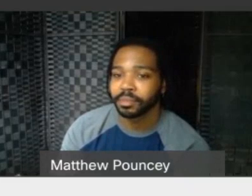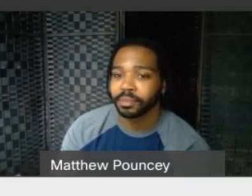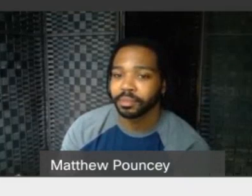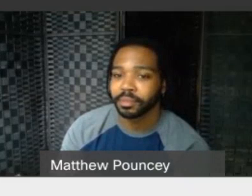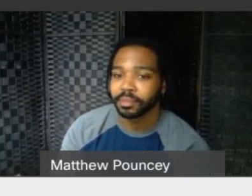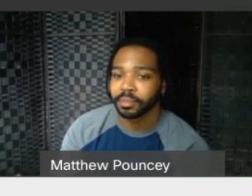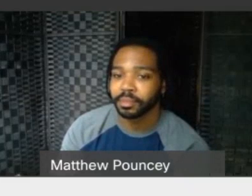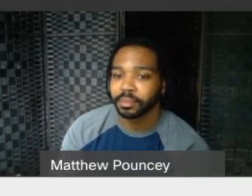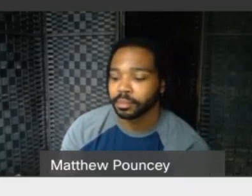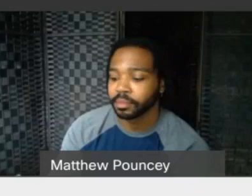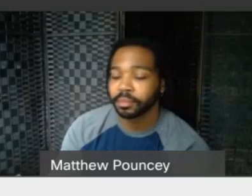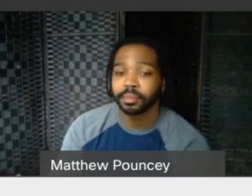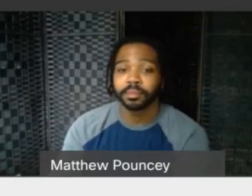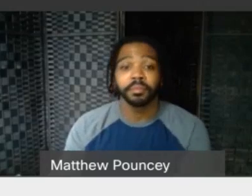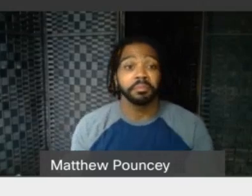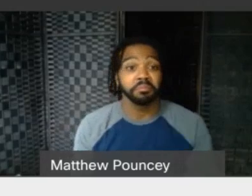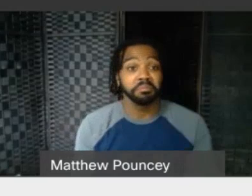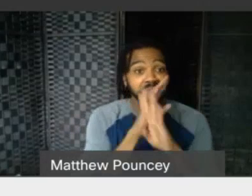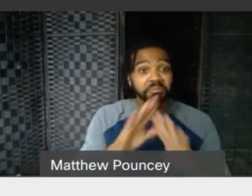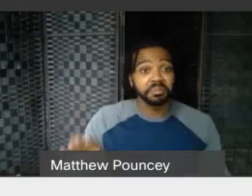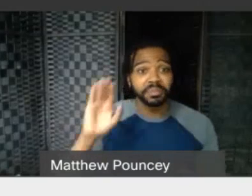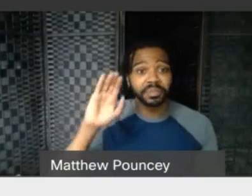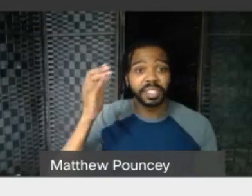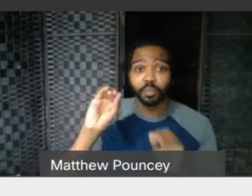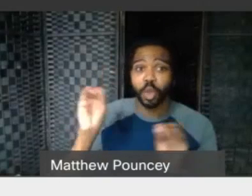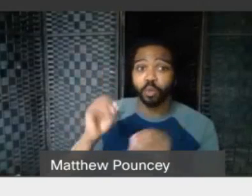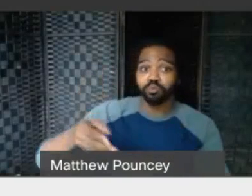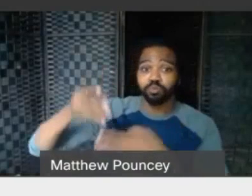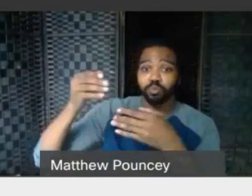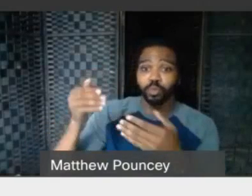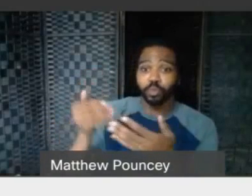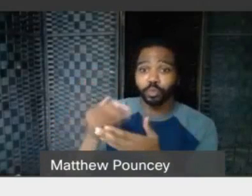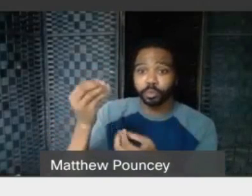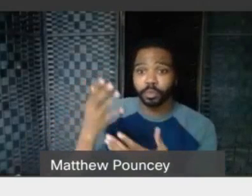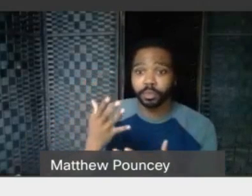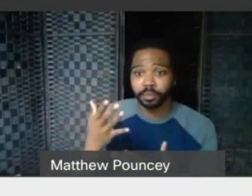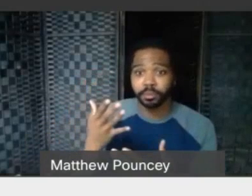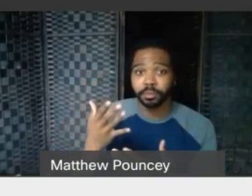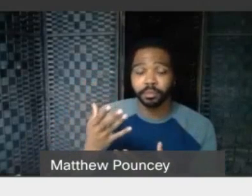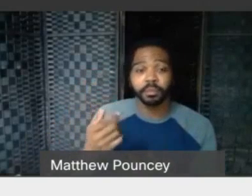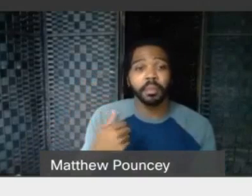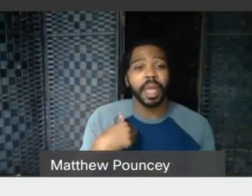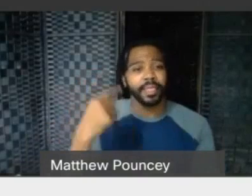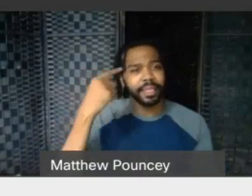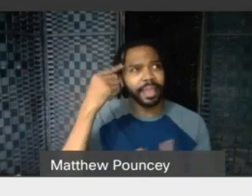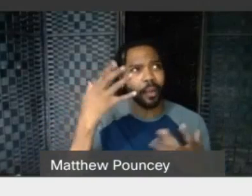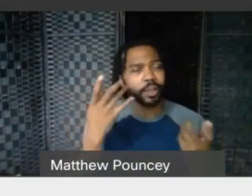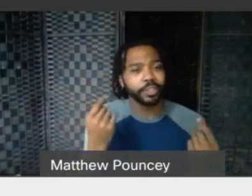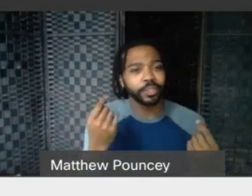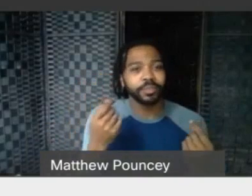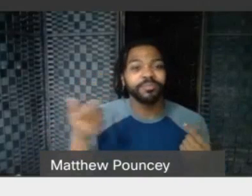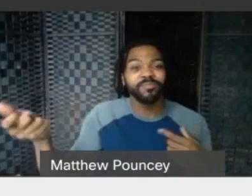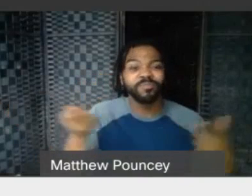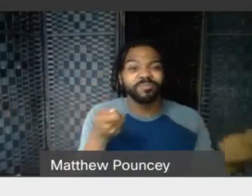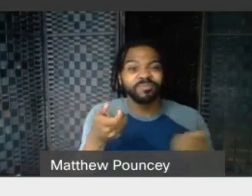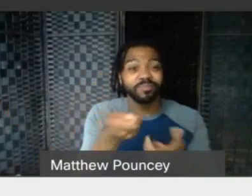Hope everyone has a good weekend. It's just occurring to me as we're having this that what I think I want to do is pull together a group of